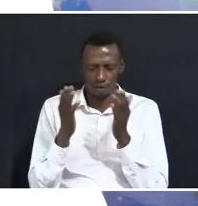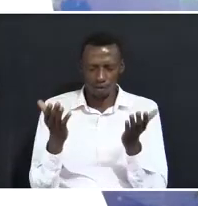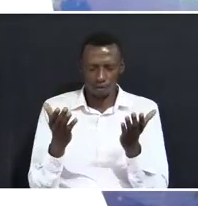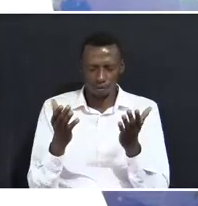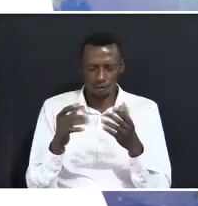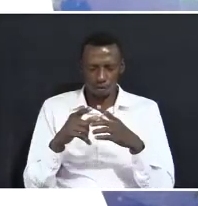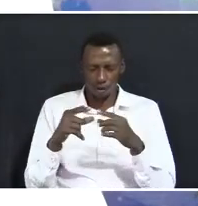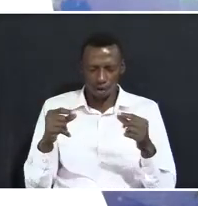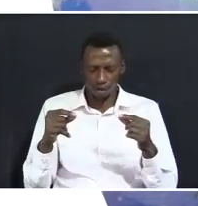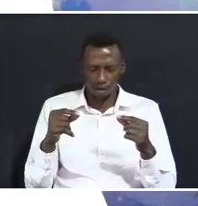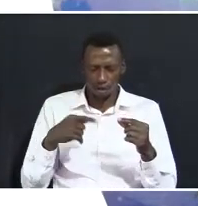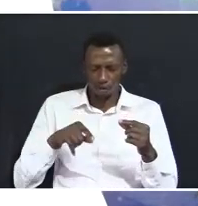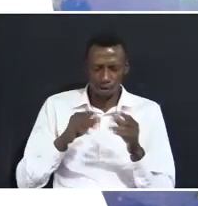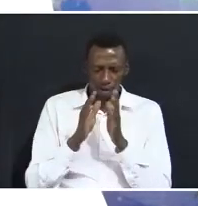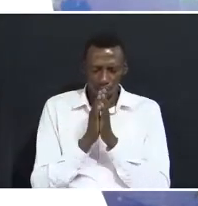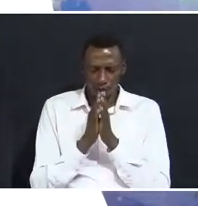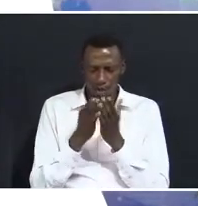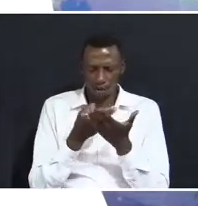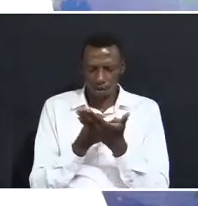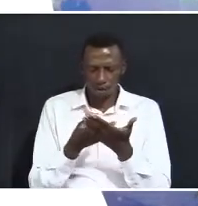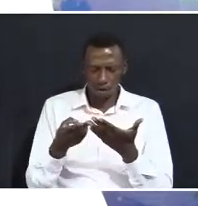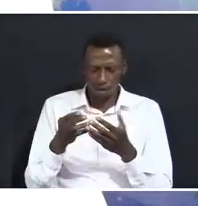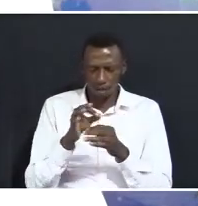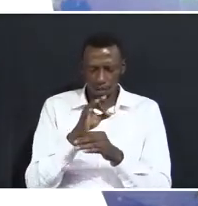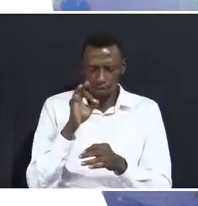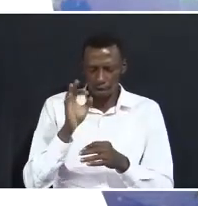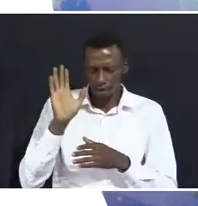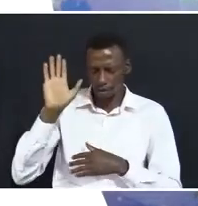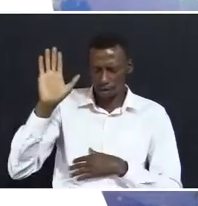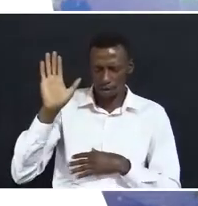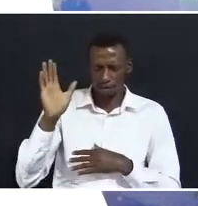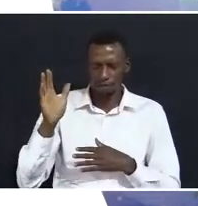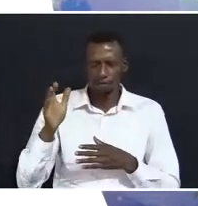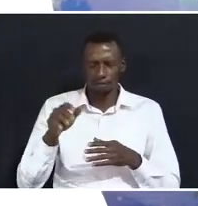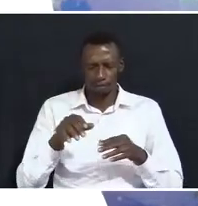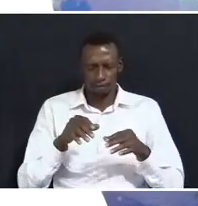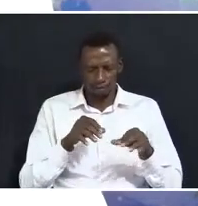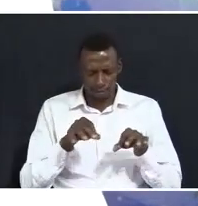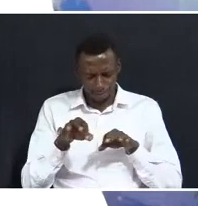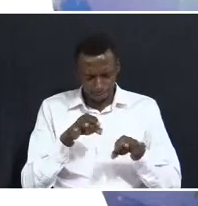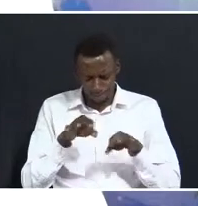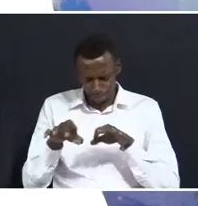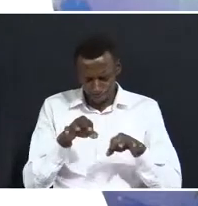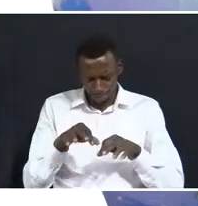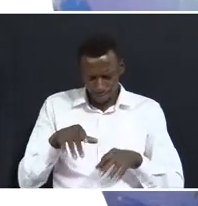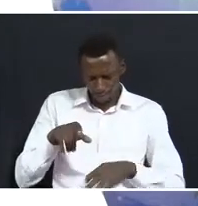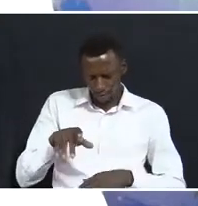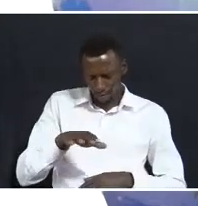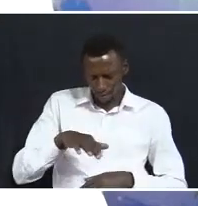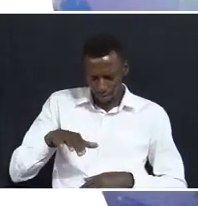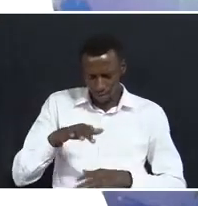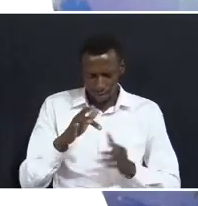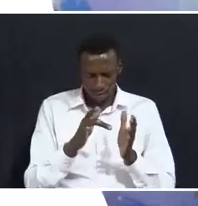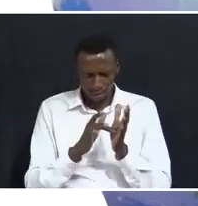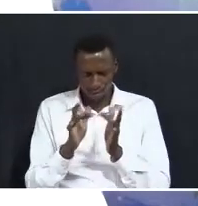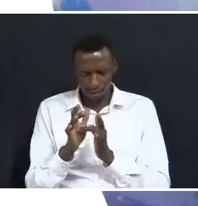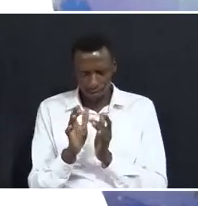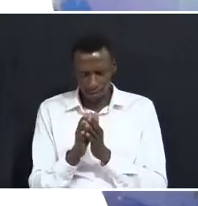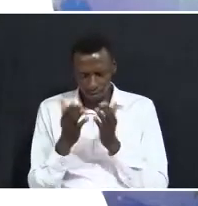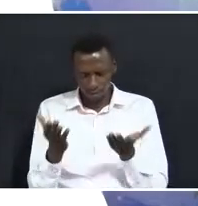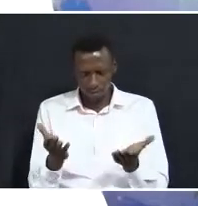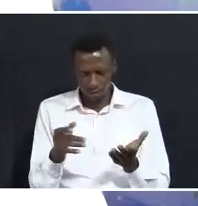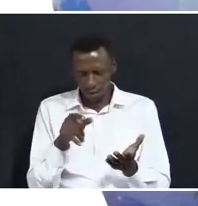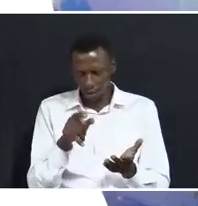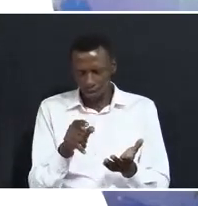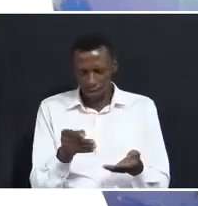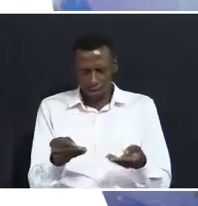We pray that the Holy Spirit brings us to the riches of this portion of the scripture. May it